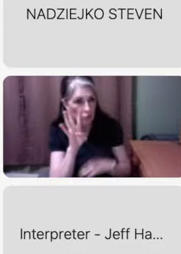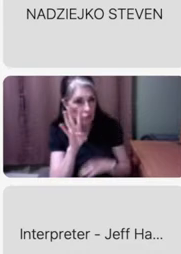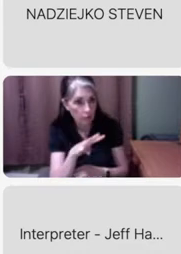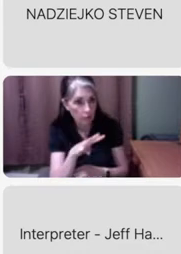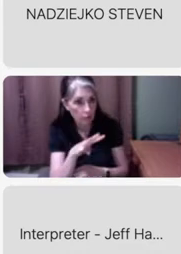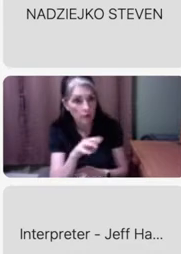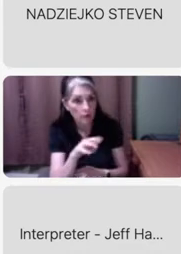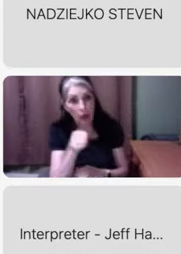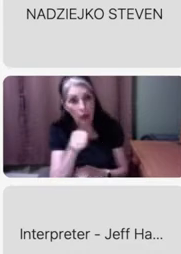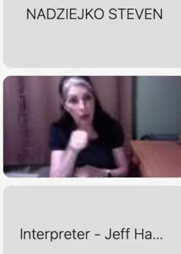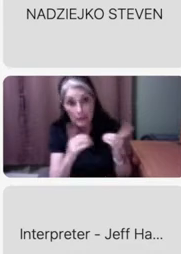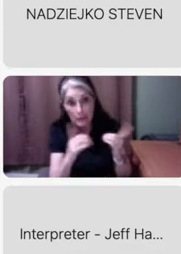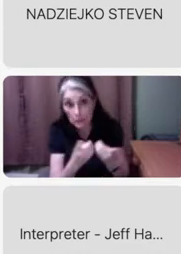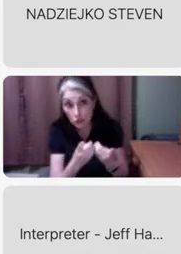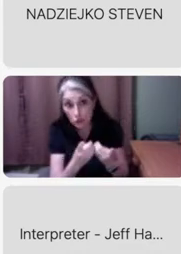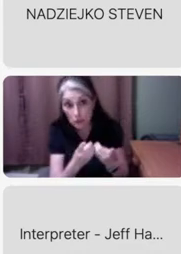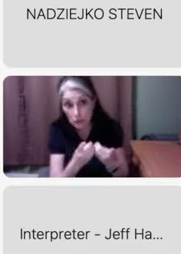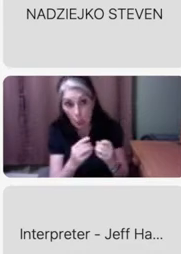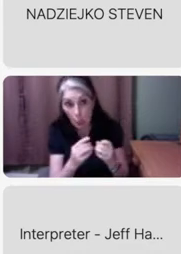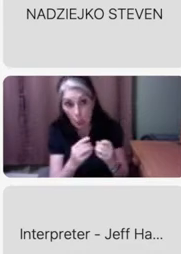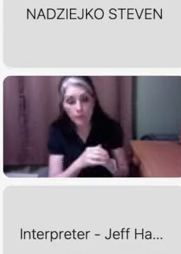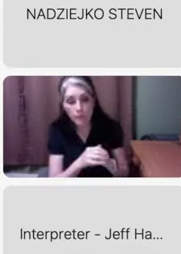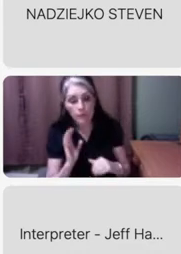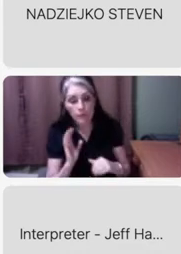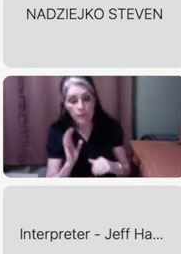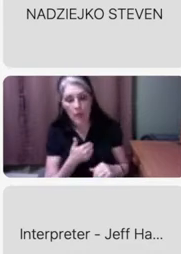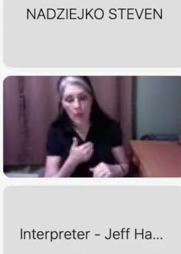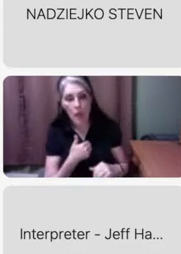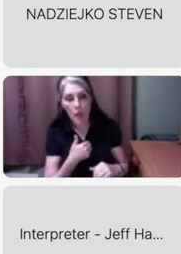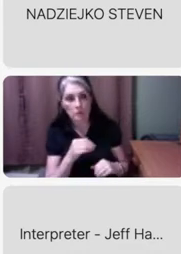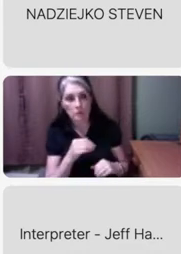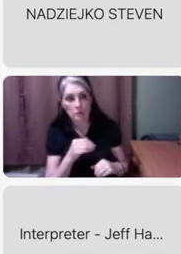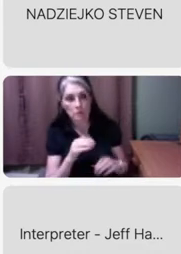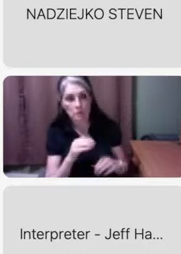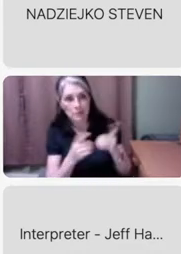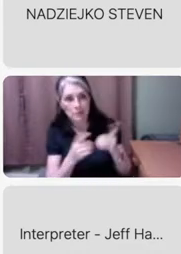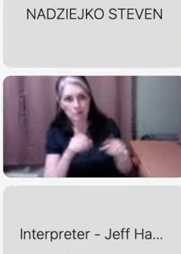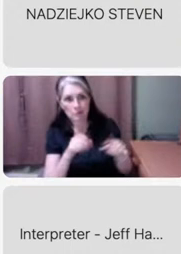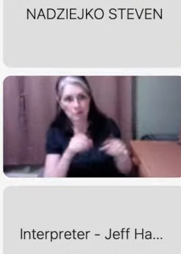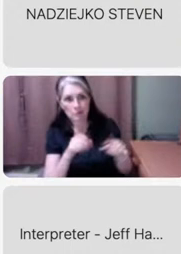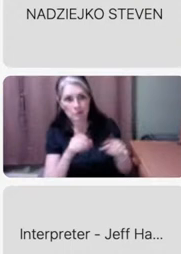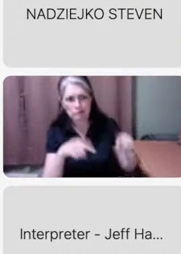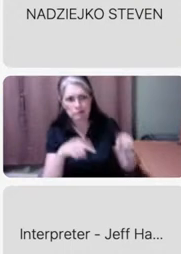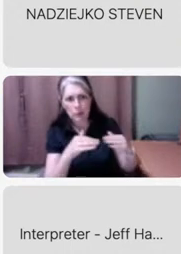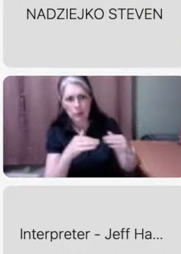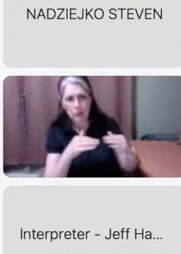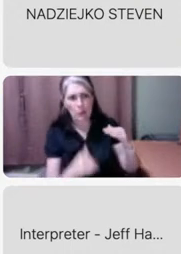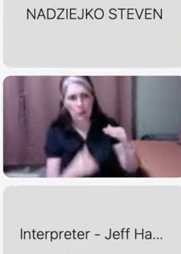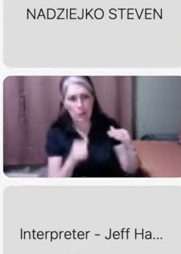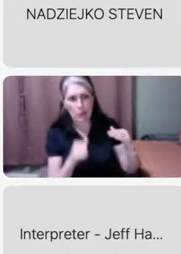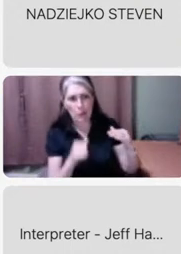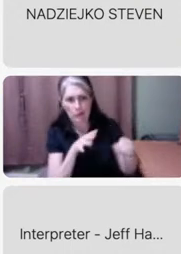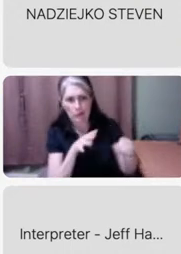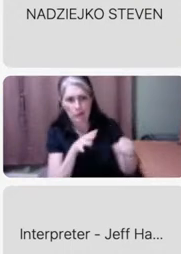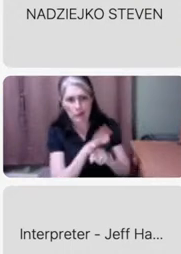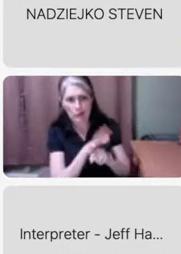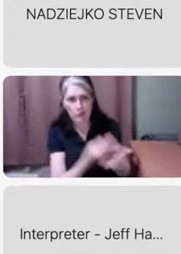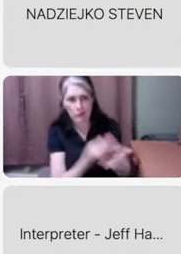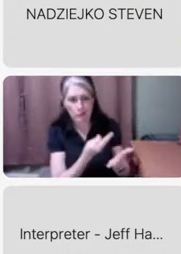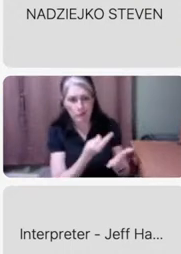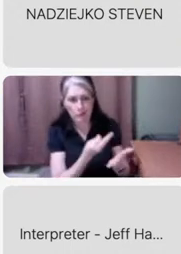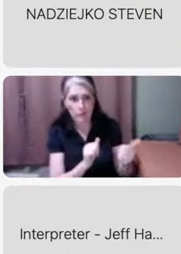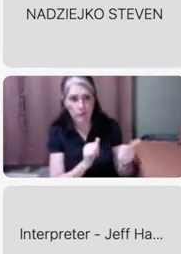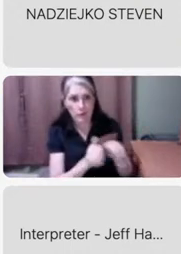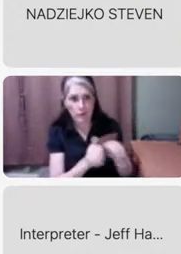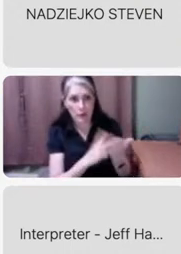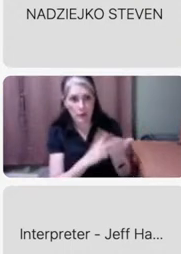and ours ours district very severely under funds their athletic program so i know it's not the be